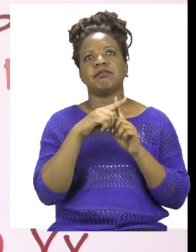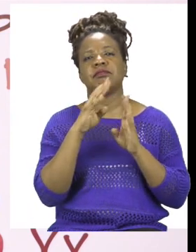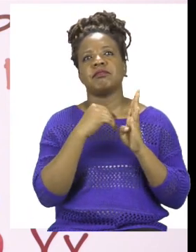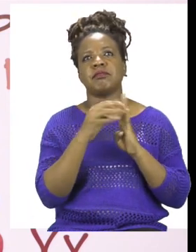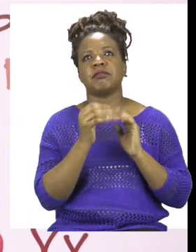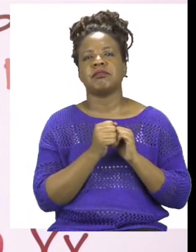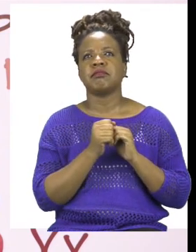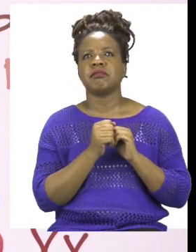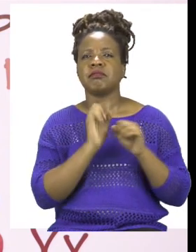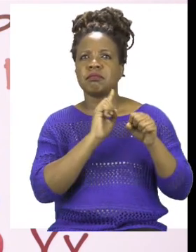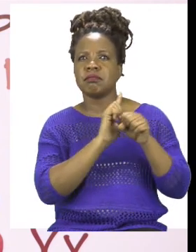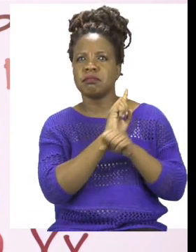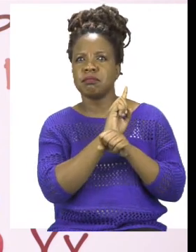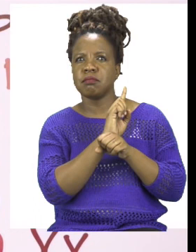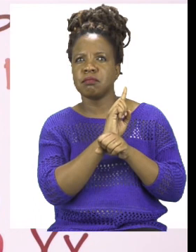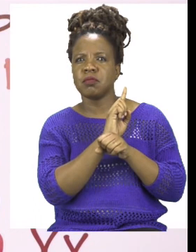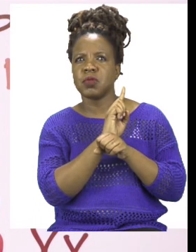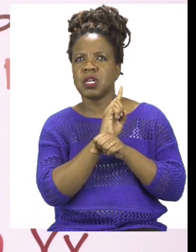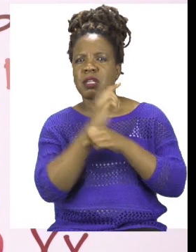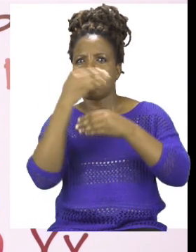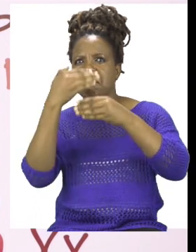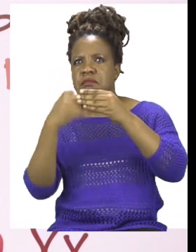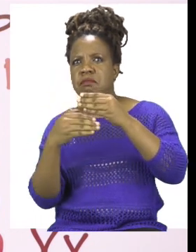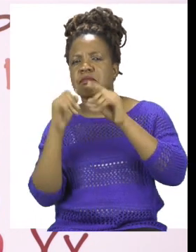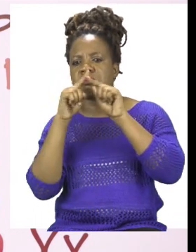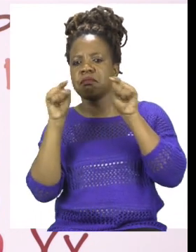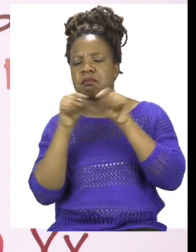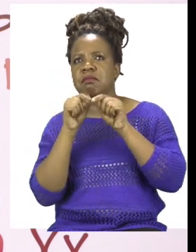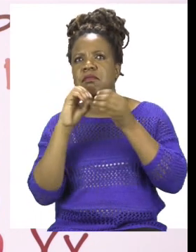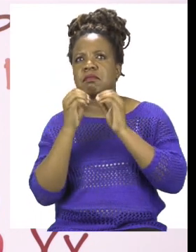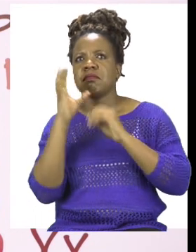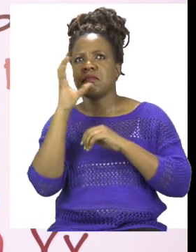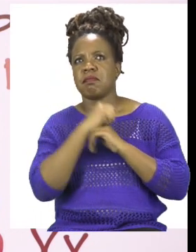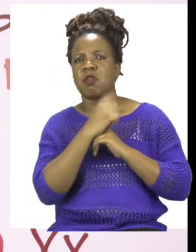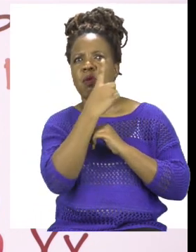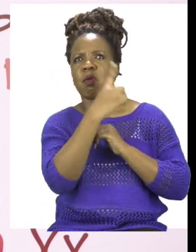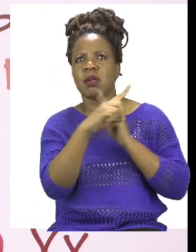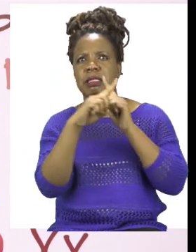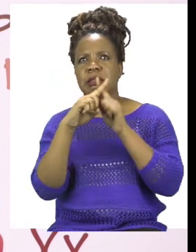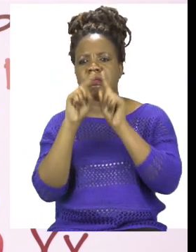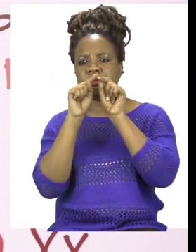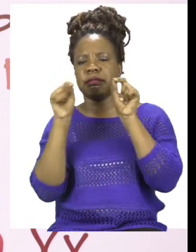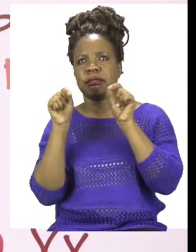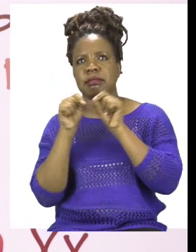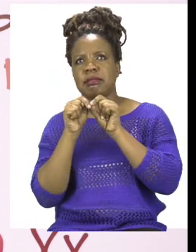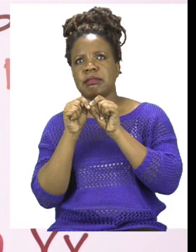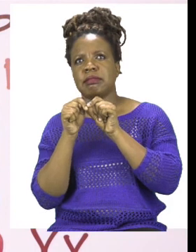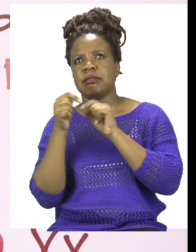box missing in the middle. So it says 1 times box equals